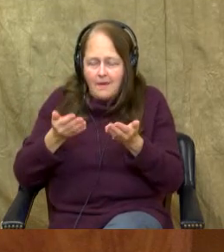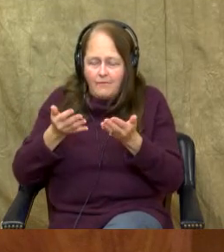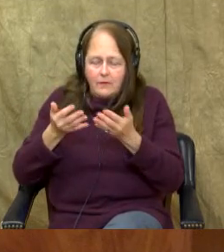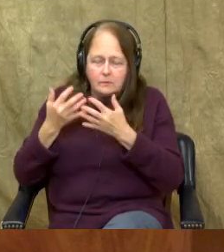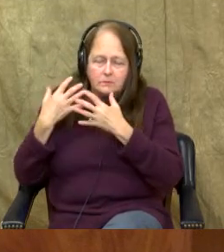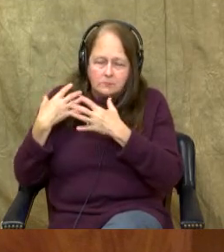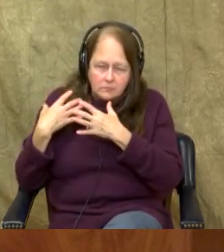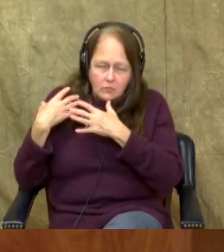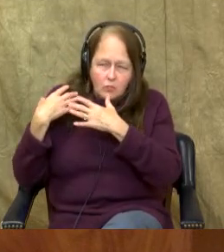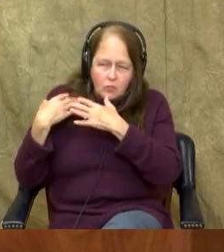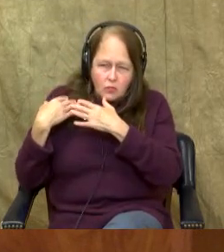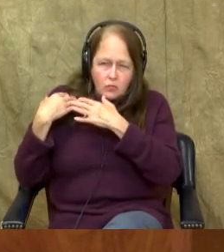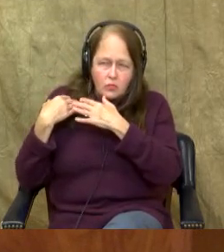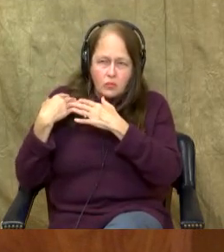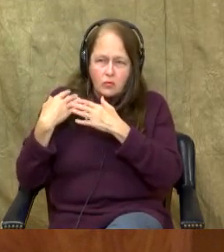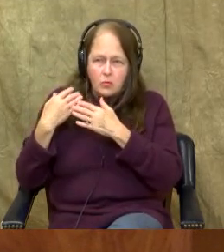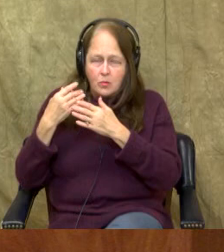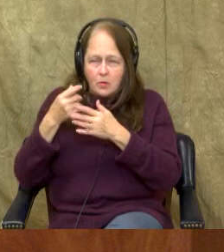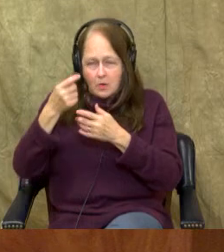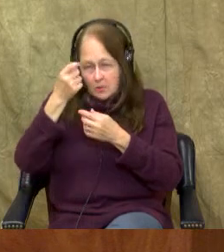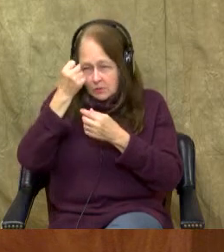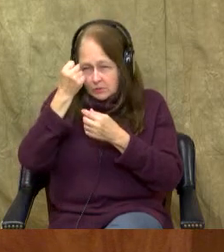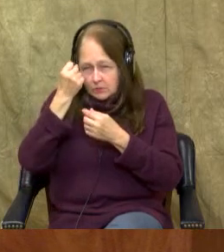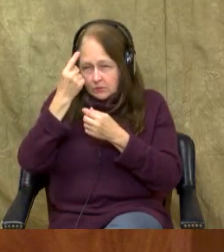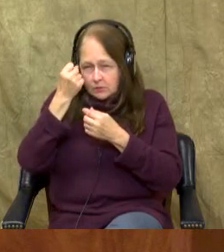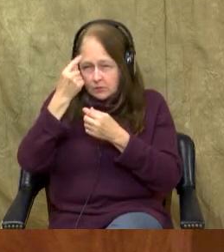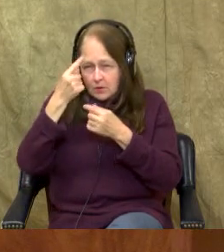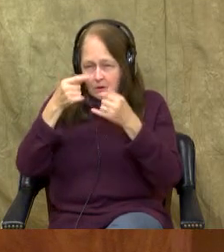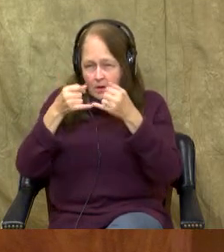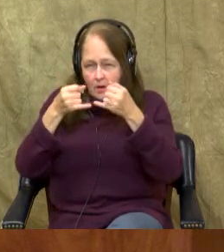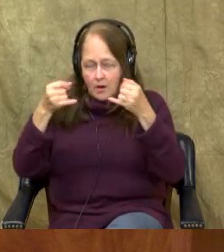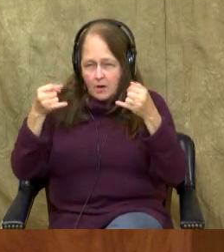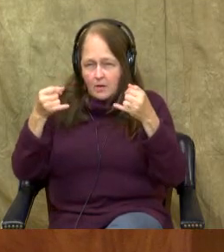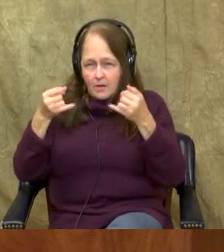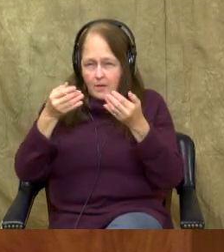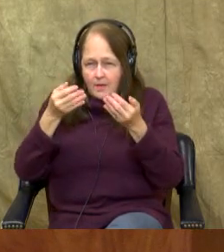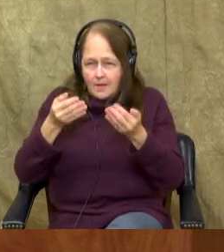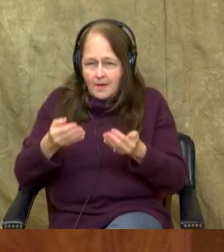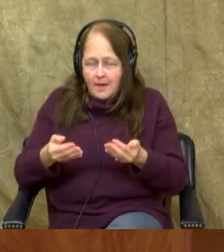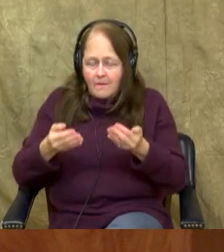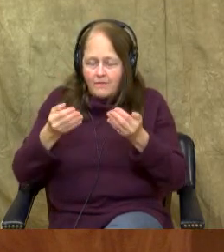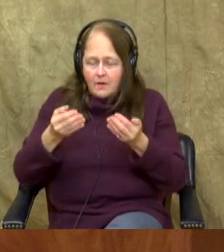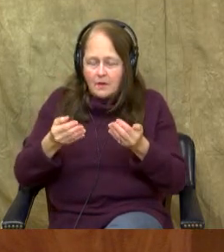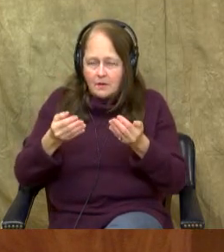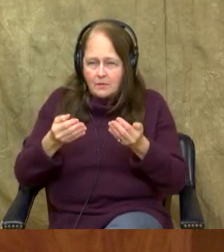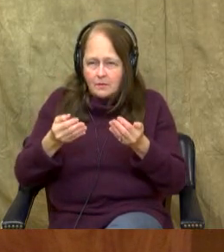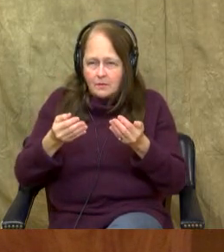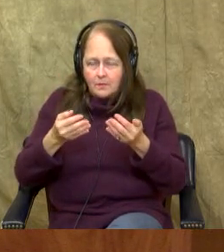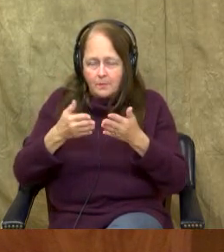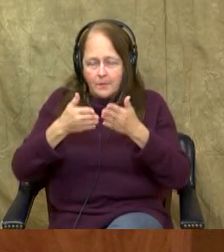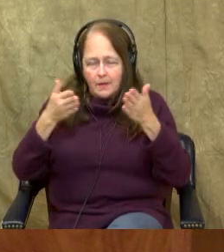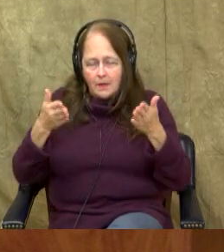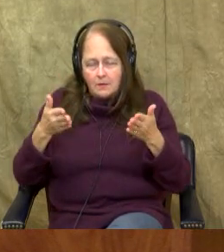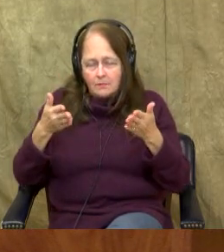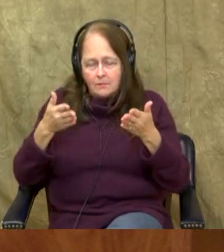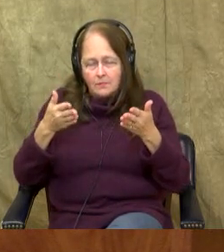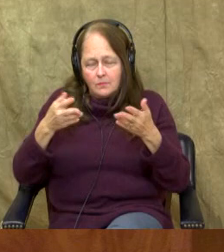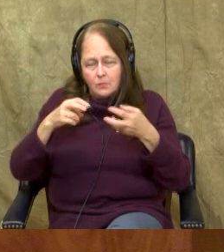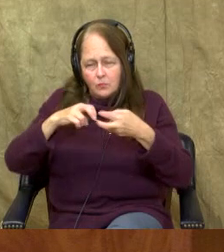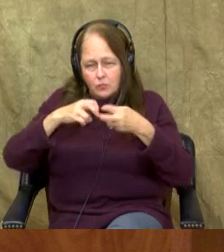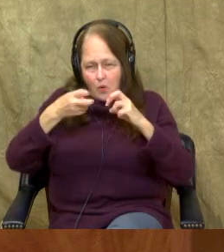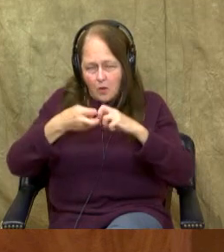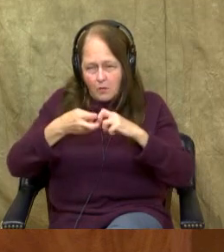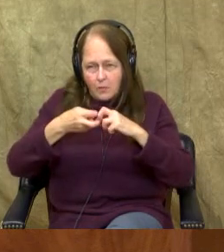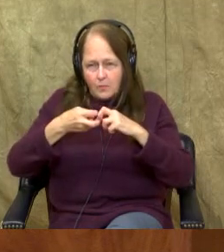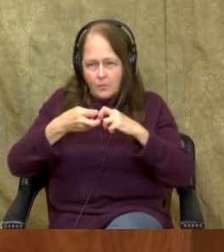load. Now, to understand that line, a heavy load is a big deal. A heavy